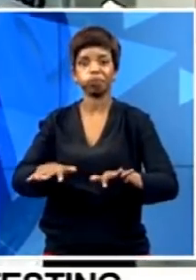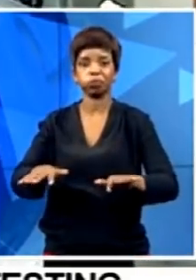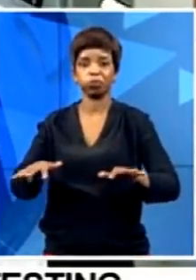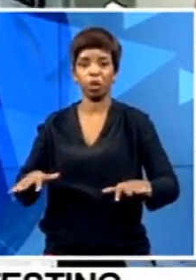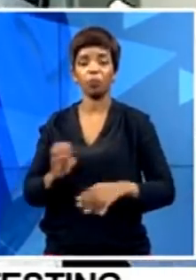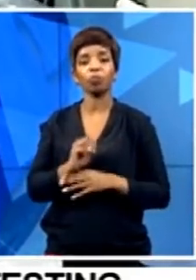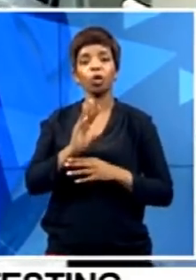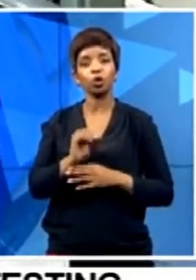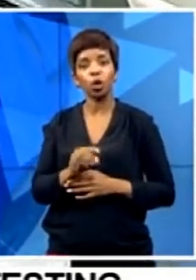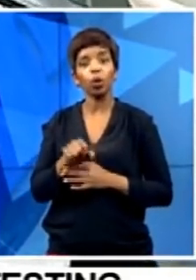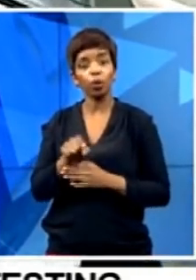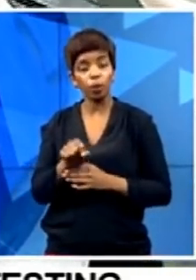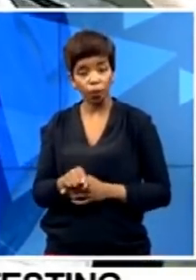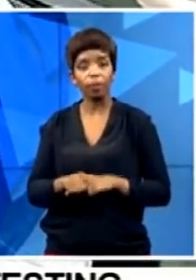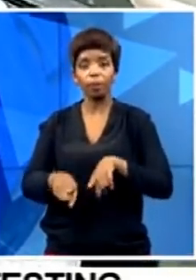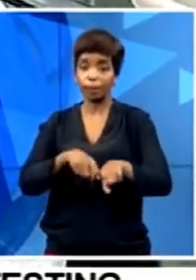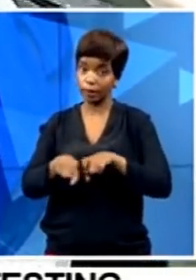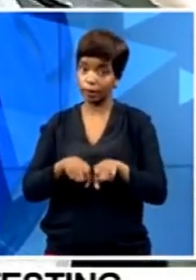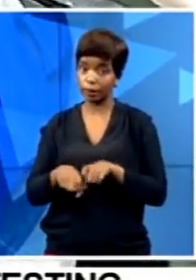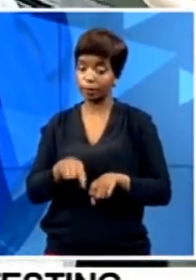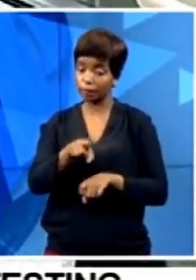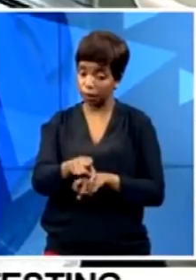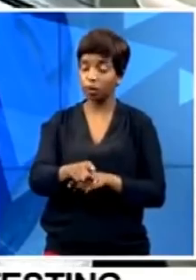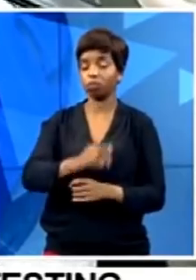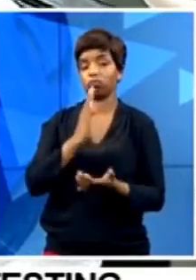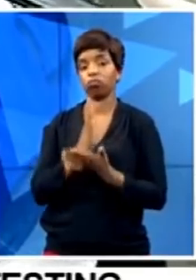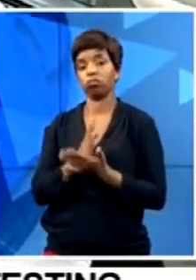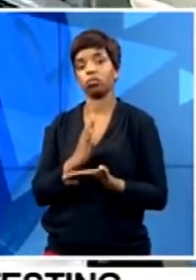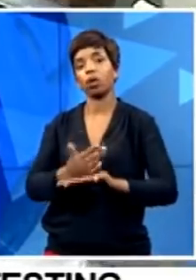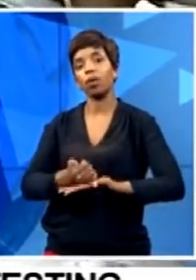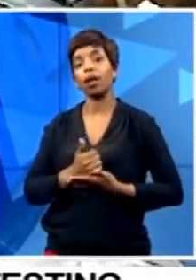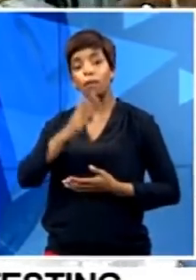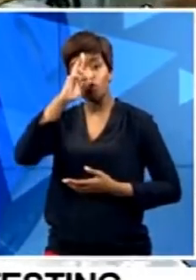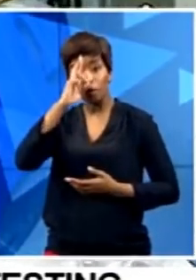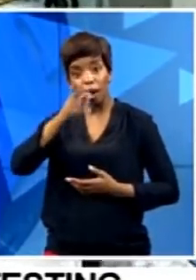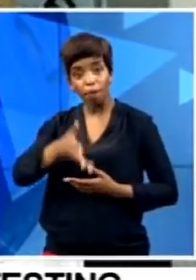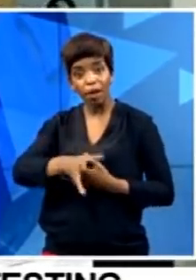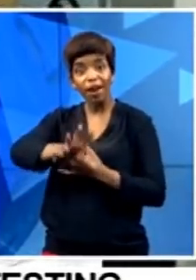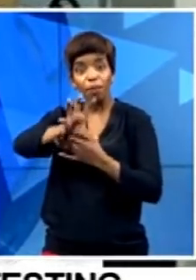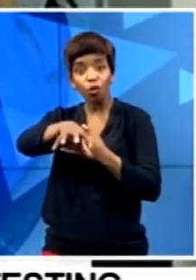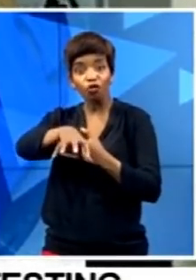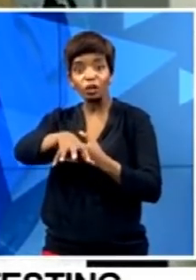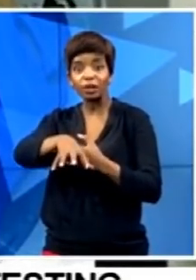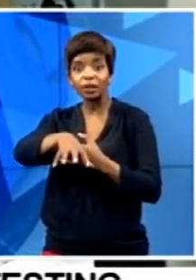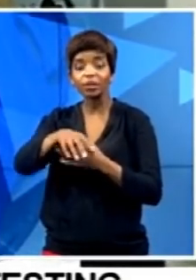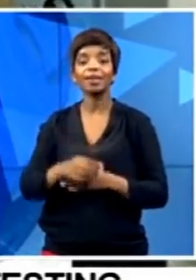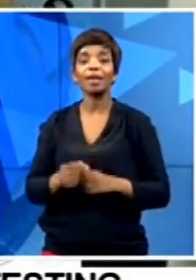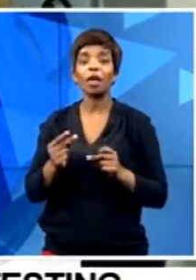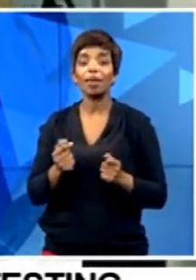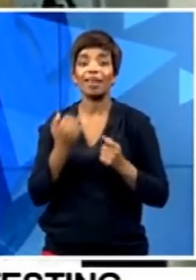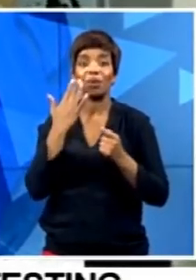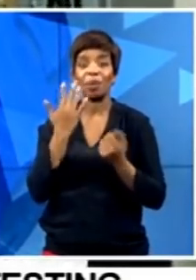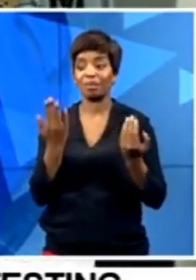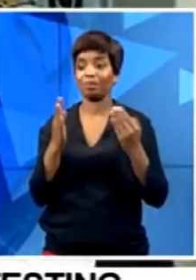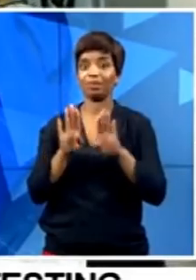It's going to definitely, remember as a province, we had this influx. Immediately the lockdown was introduced. People were moving all over the country into